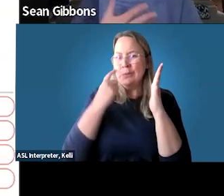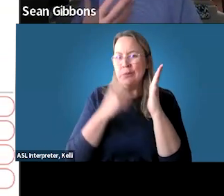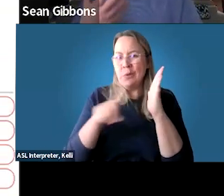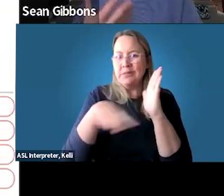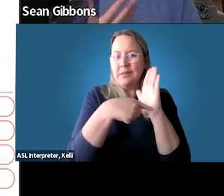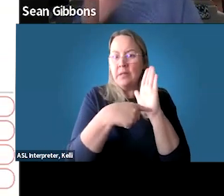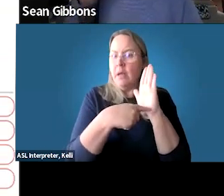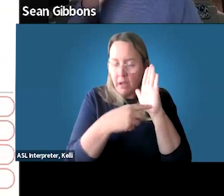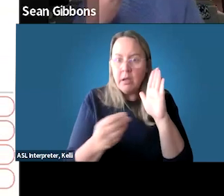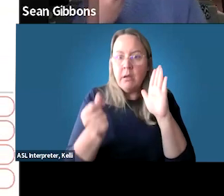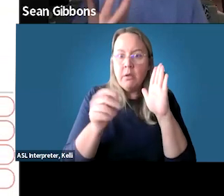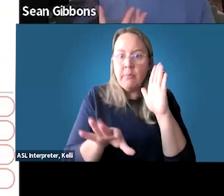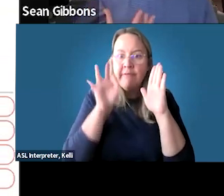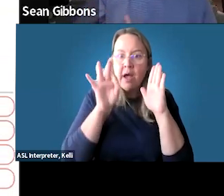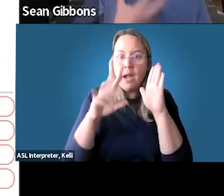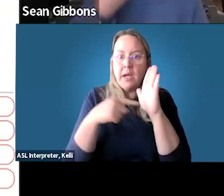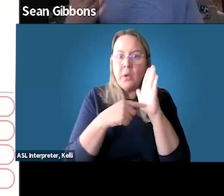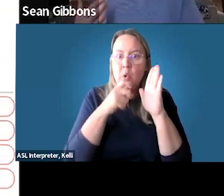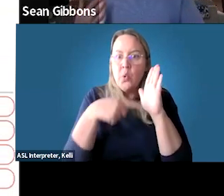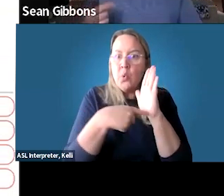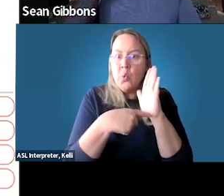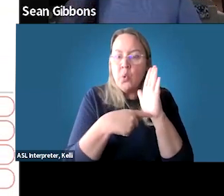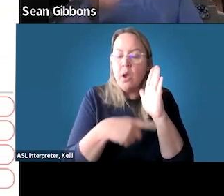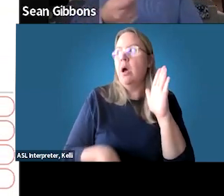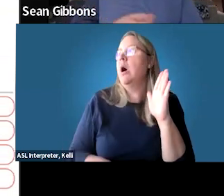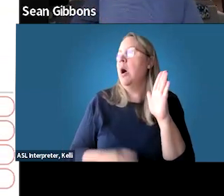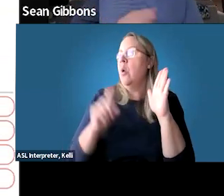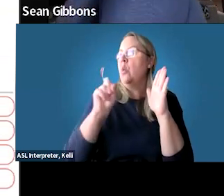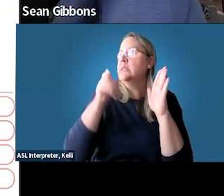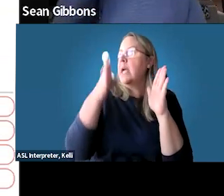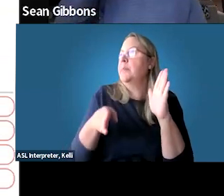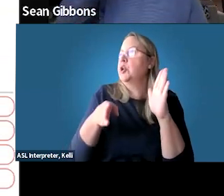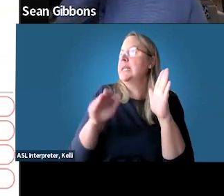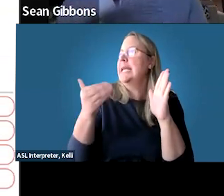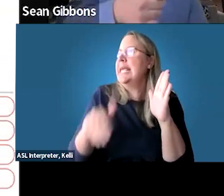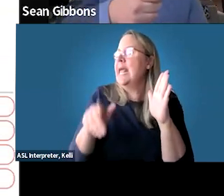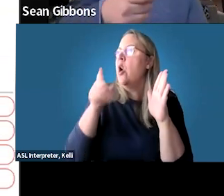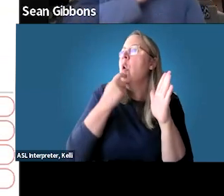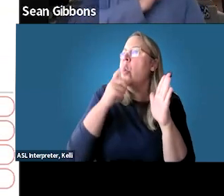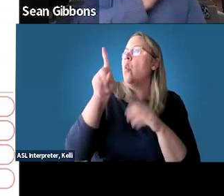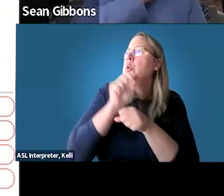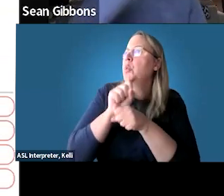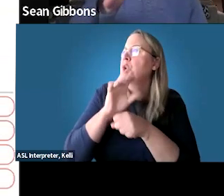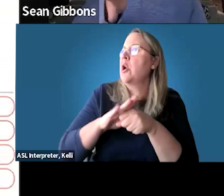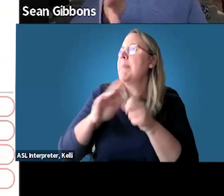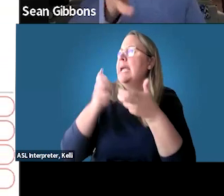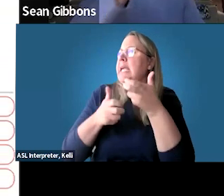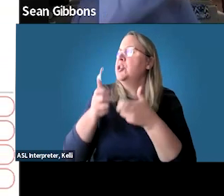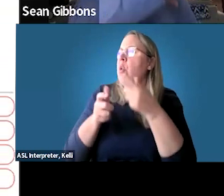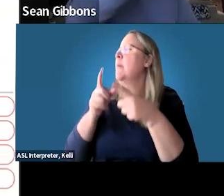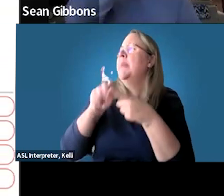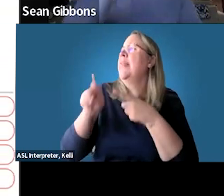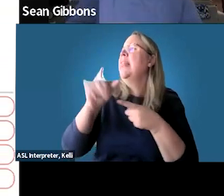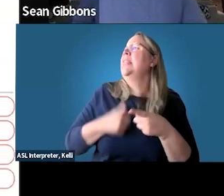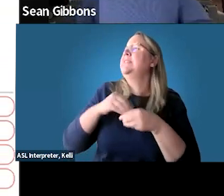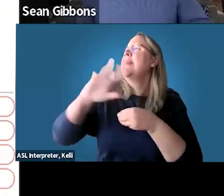screen, you're going to suddenly be able to find that needle in a haystack. If you want to know, say, where's that person who's working on my issue, but lives in